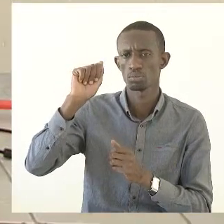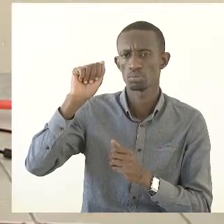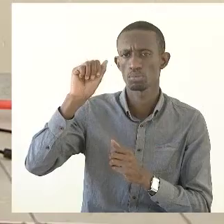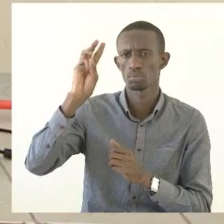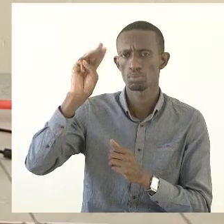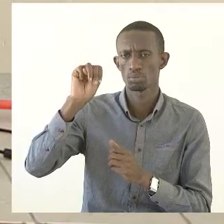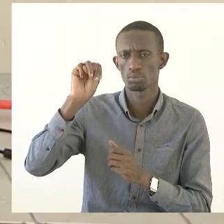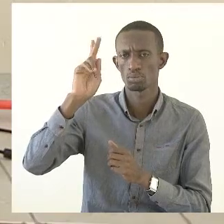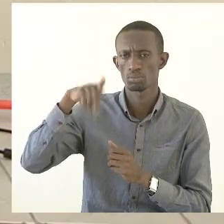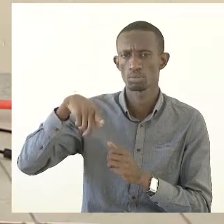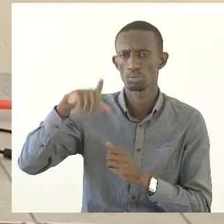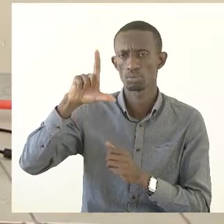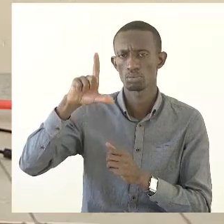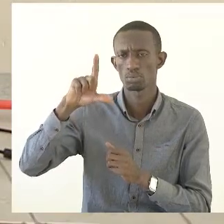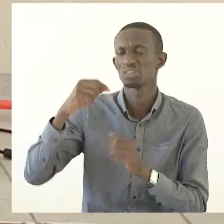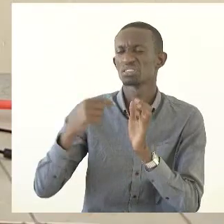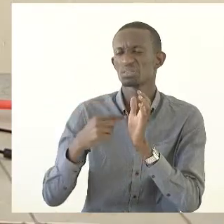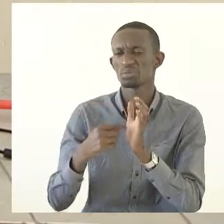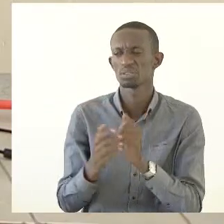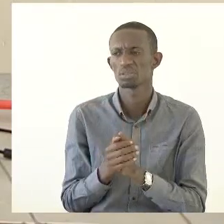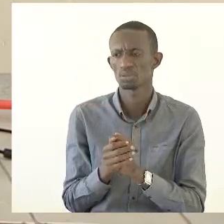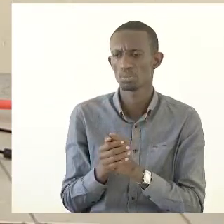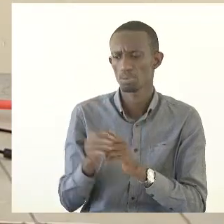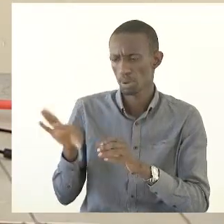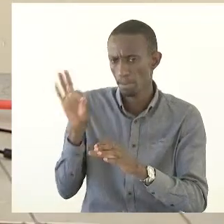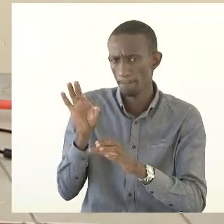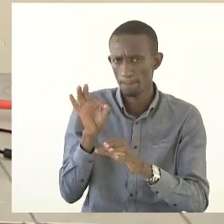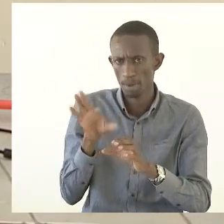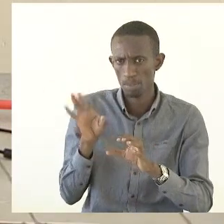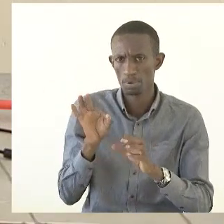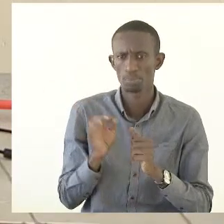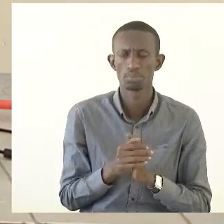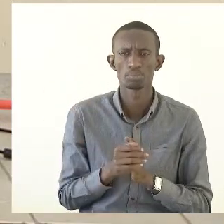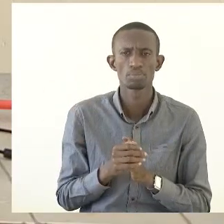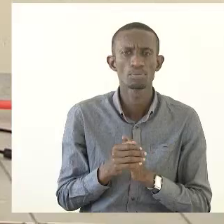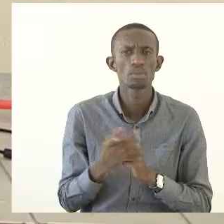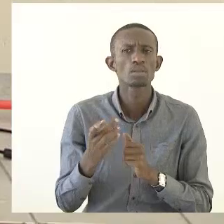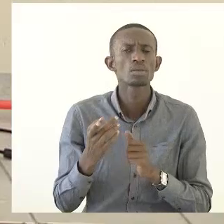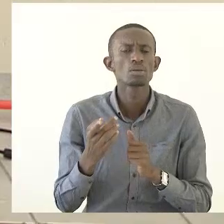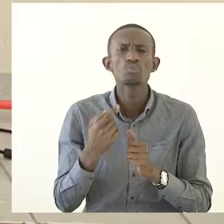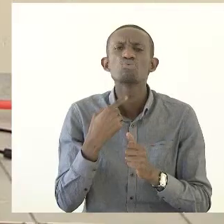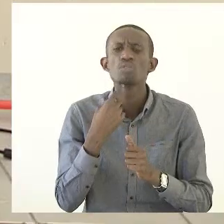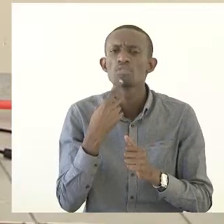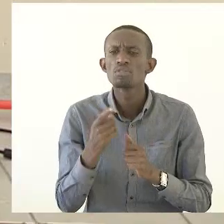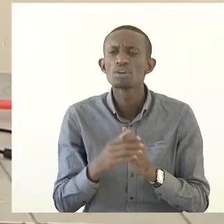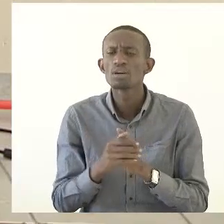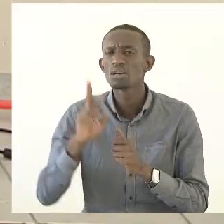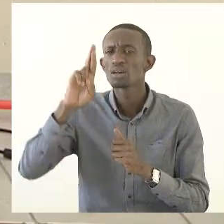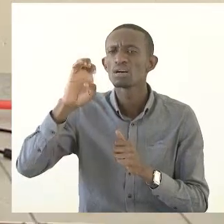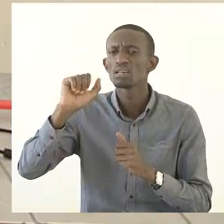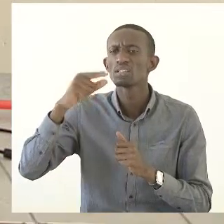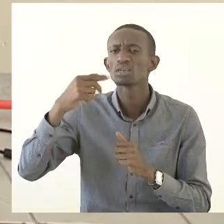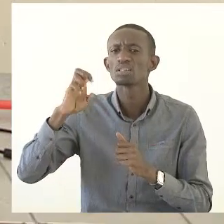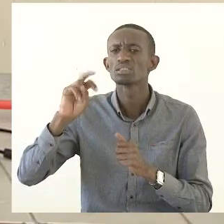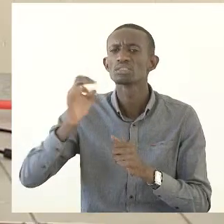Are you ready to tell me that reagent? Of course, the reagent that is used is iodine solution.